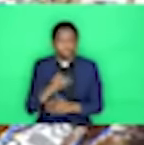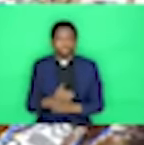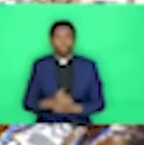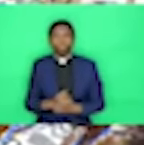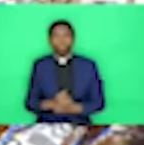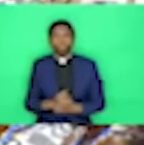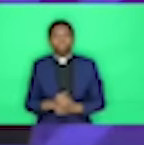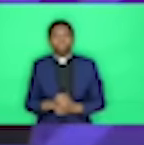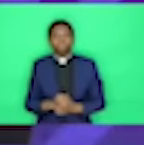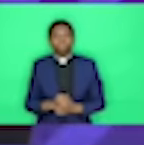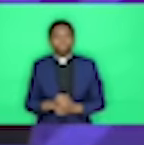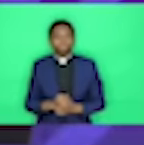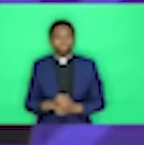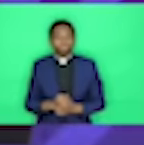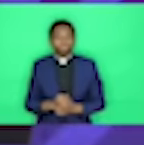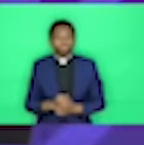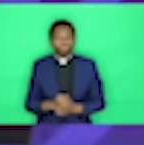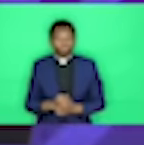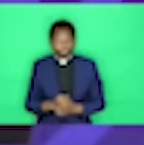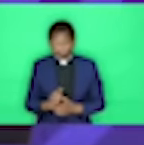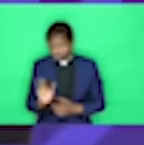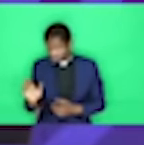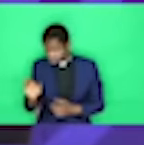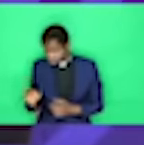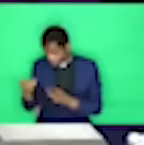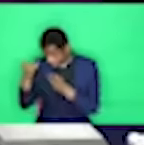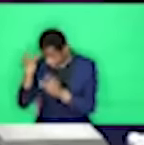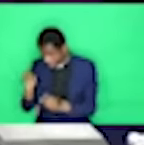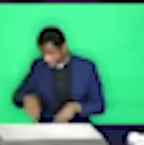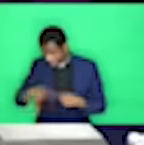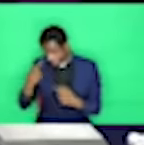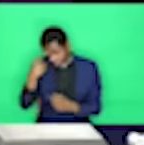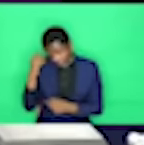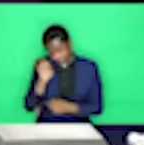time. They chose to live for a long time.